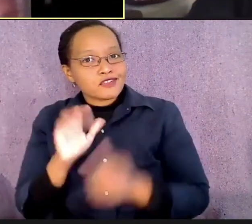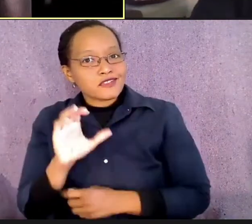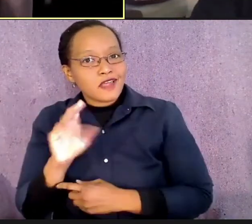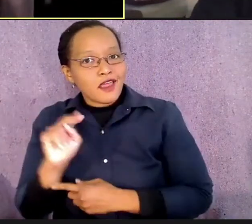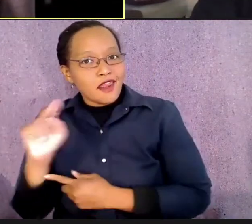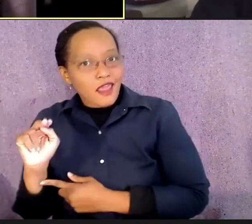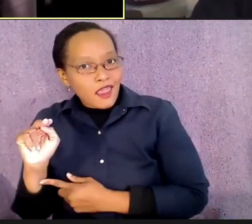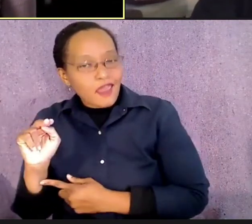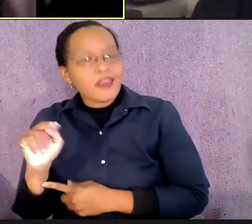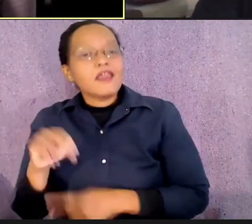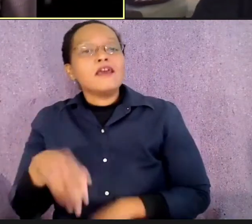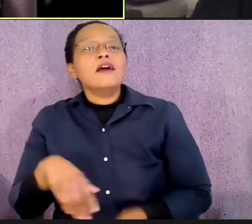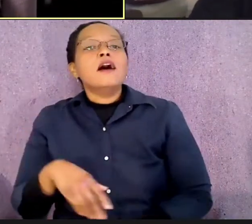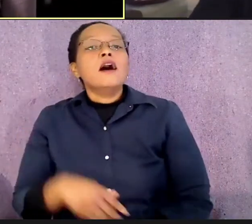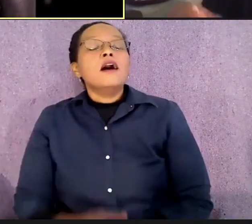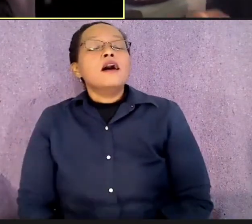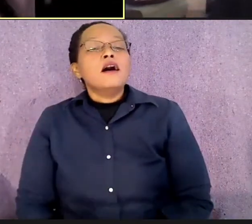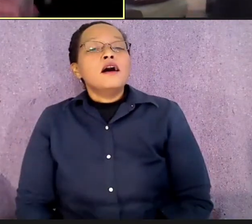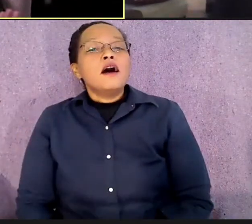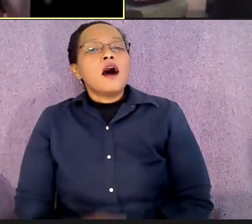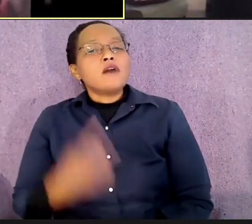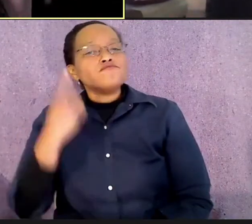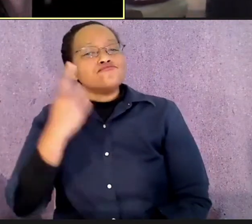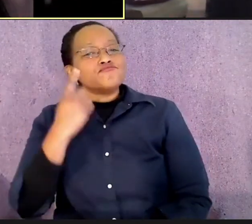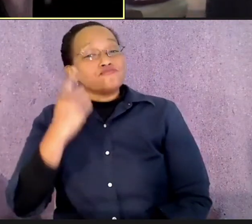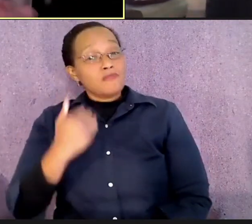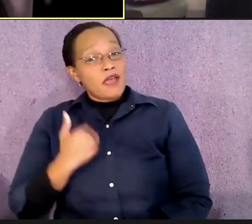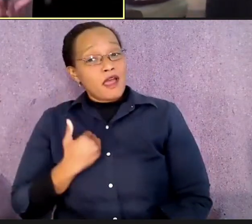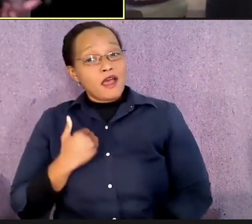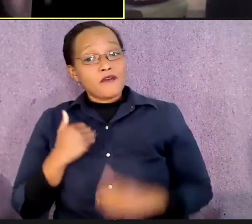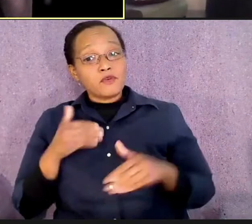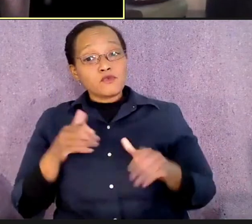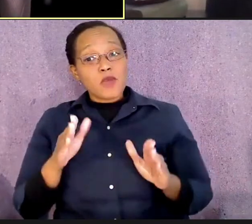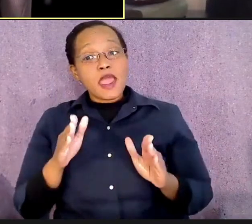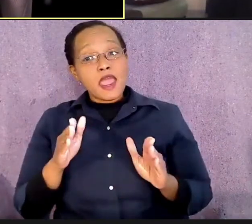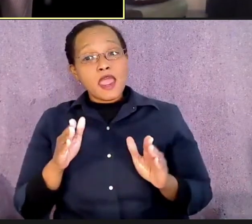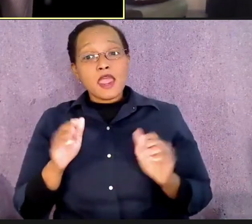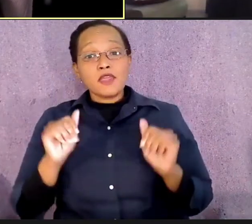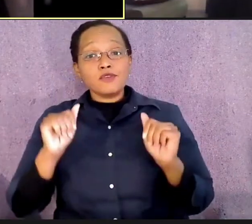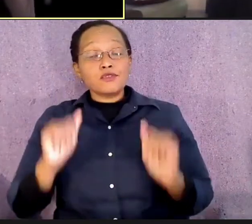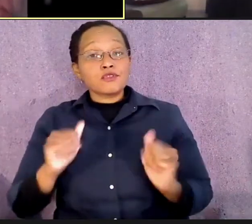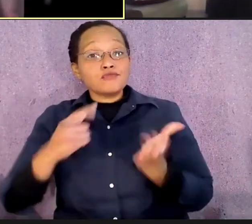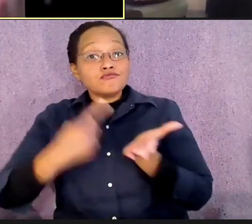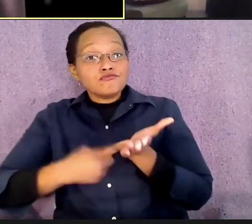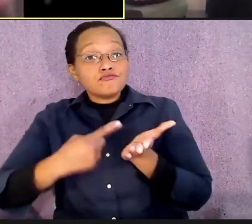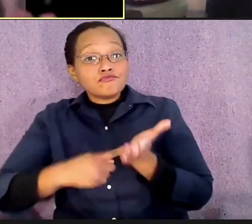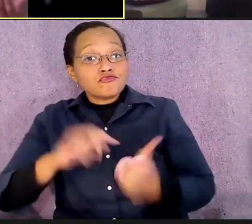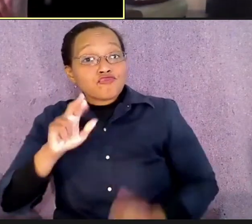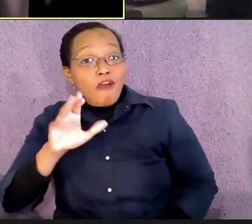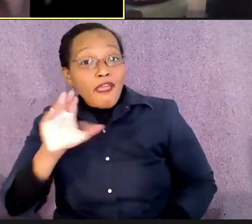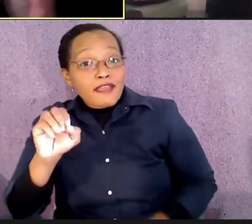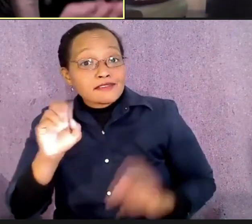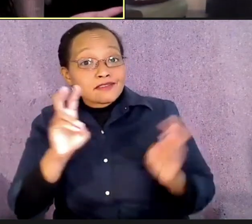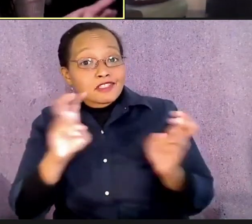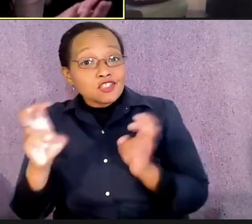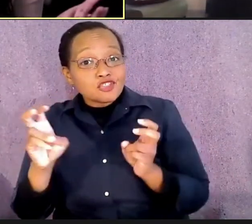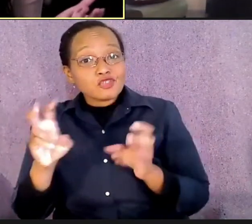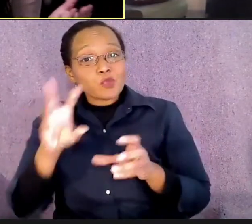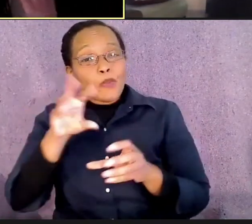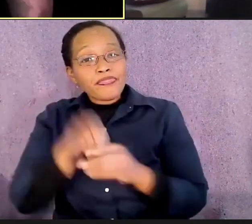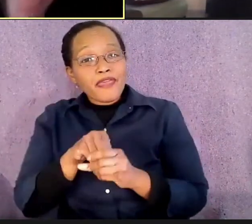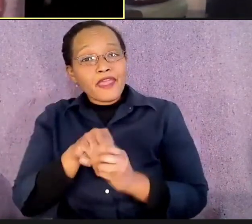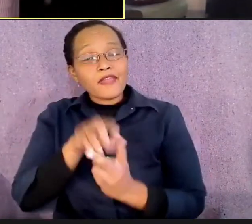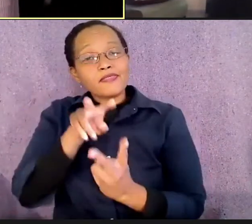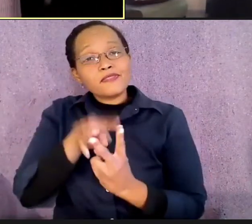like news network, is there a way that you're able to talk about race-based issues within those two mediums, like when you're doing